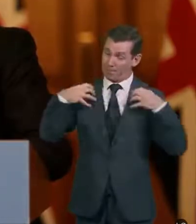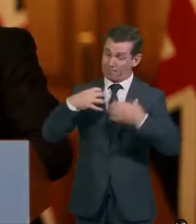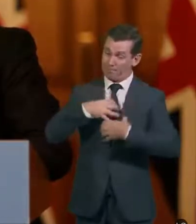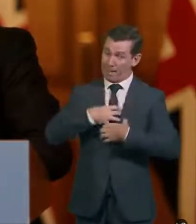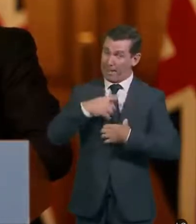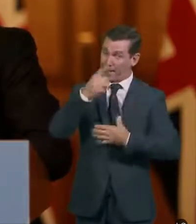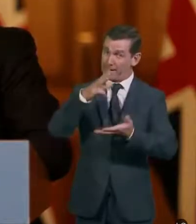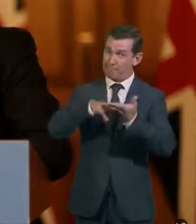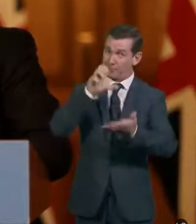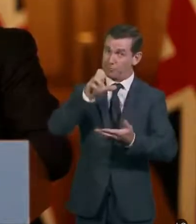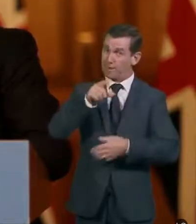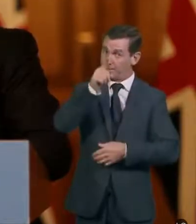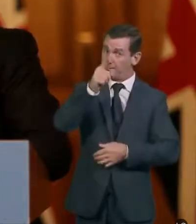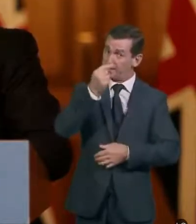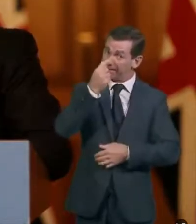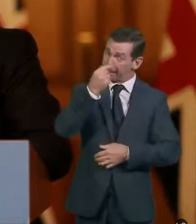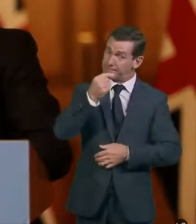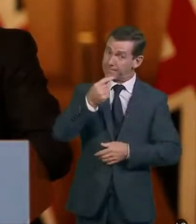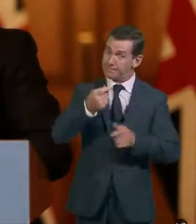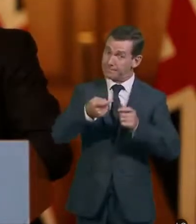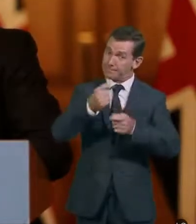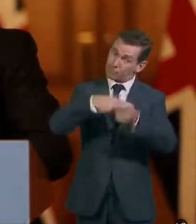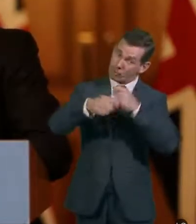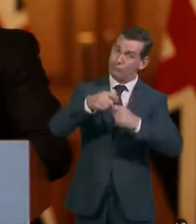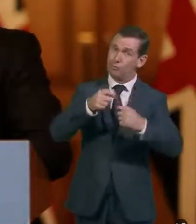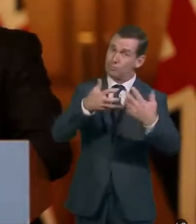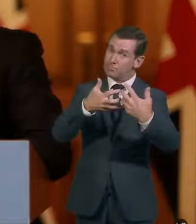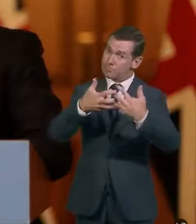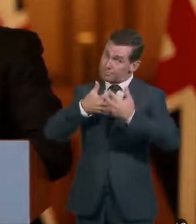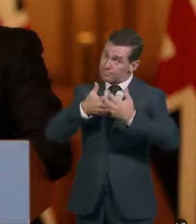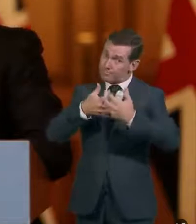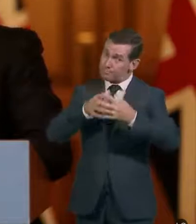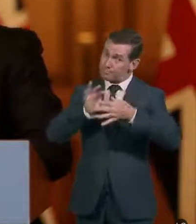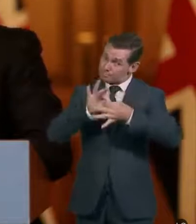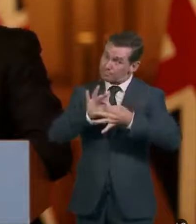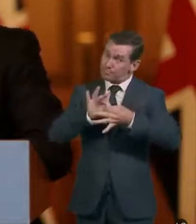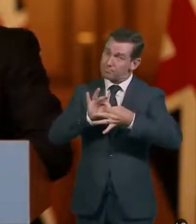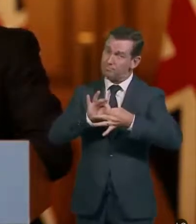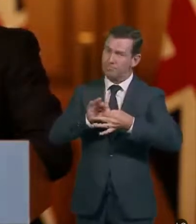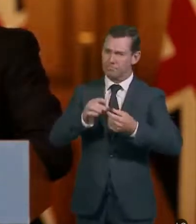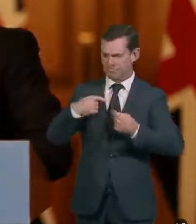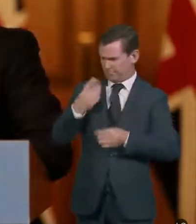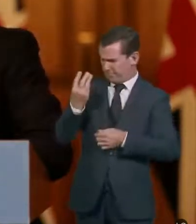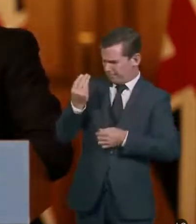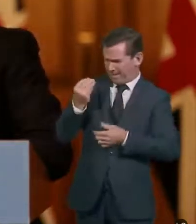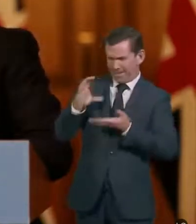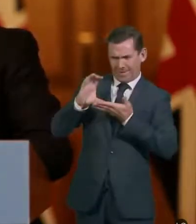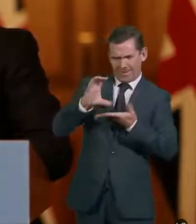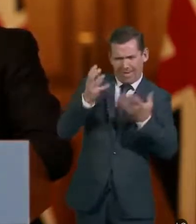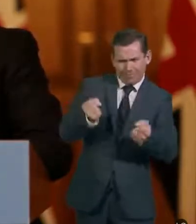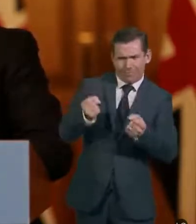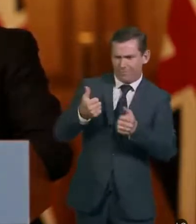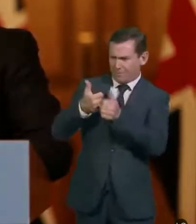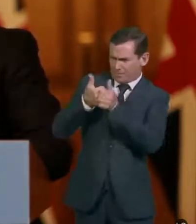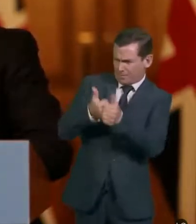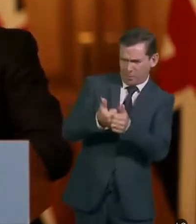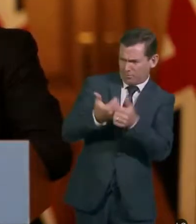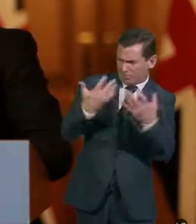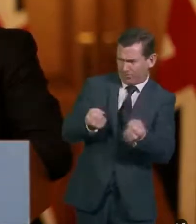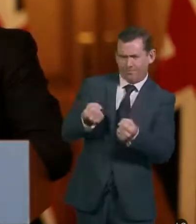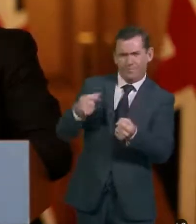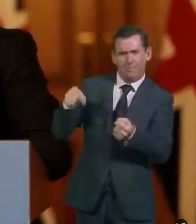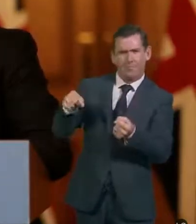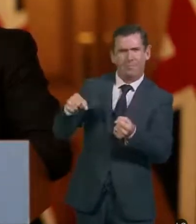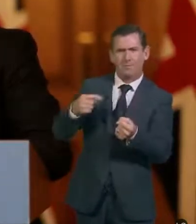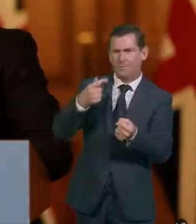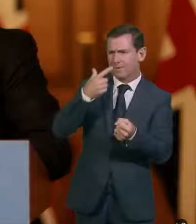come with us. There is, as I said, there is compensation. There is support that we're making available. I think very